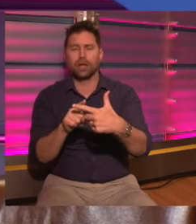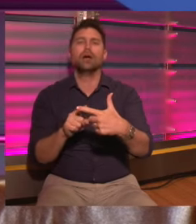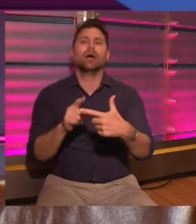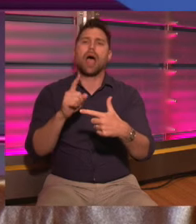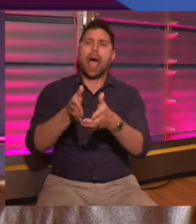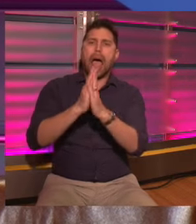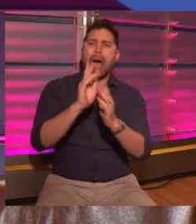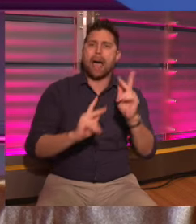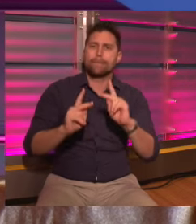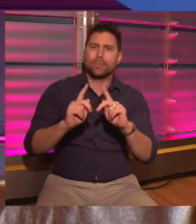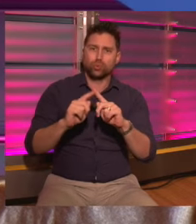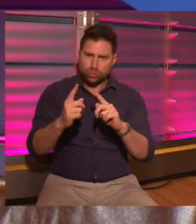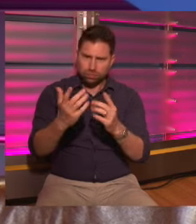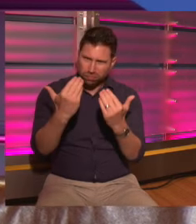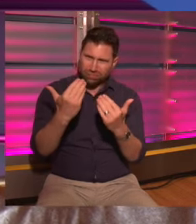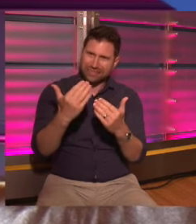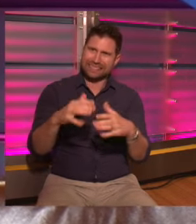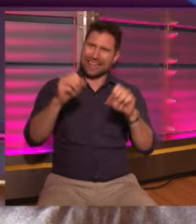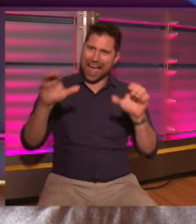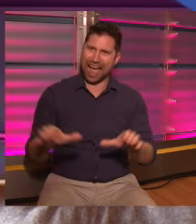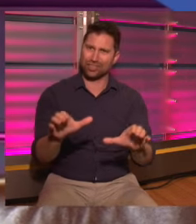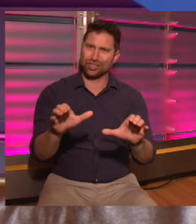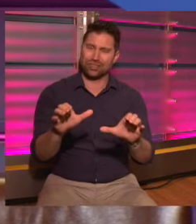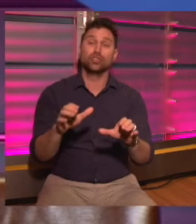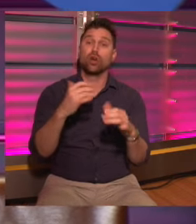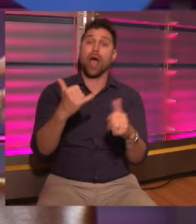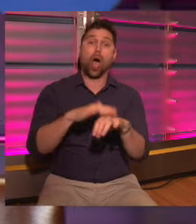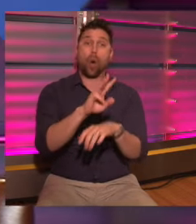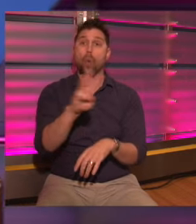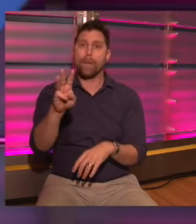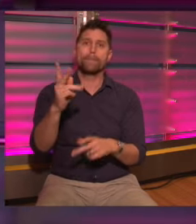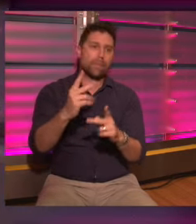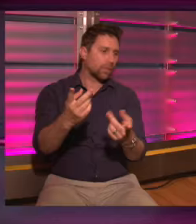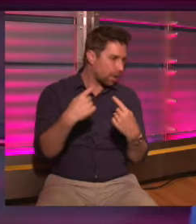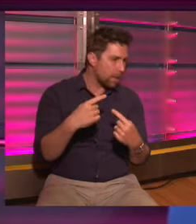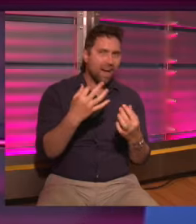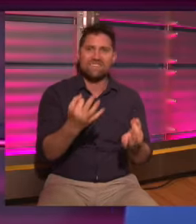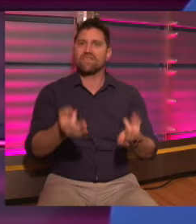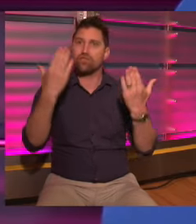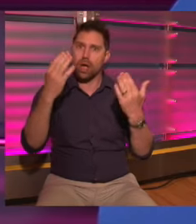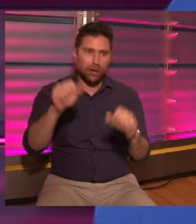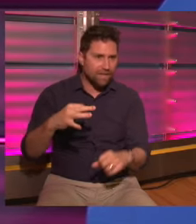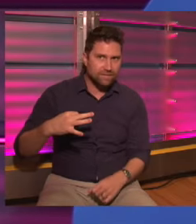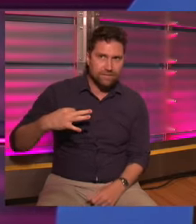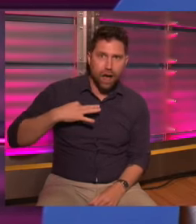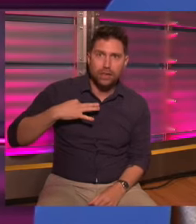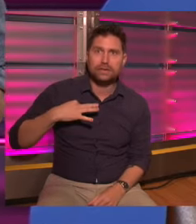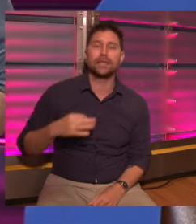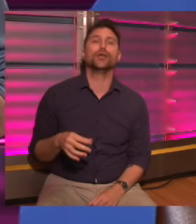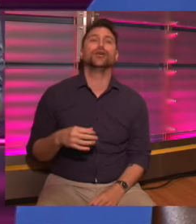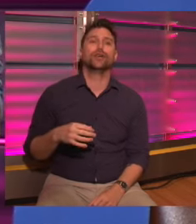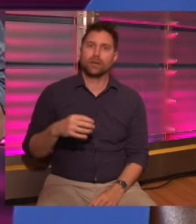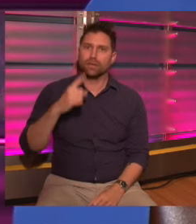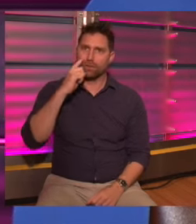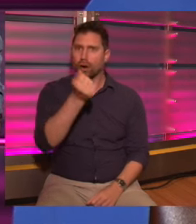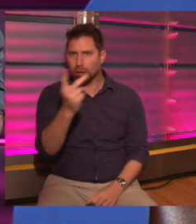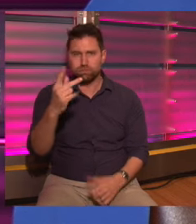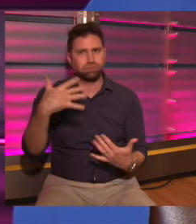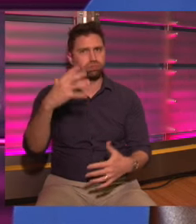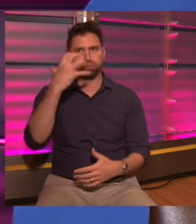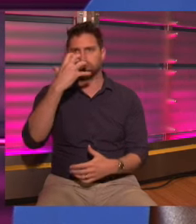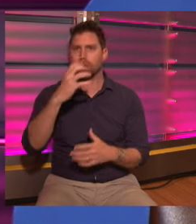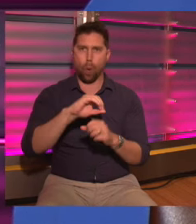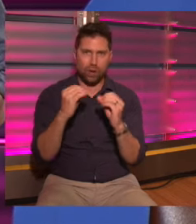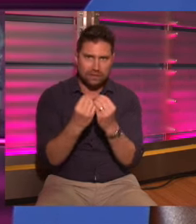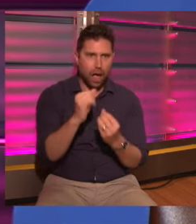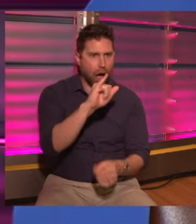asking people to come in and take action. So on our website right now, people can come and fundraise and volunteer for a couple incredible organizations,